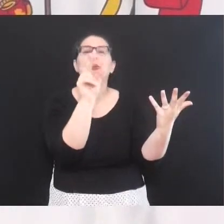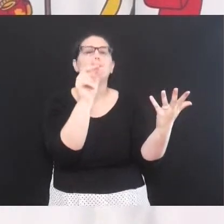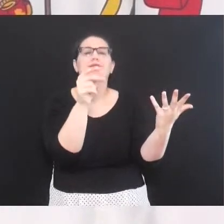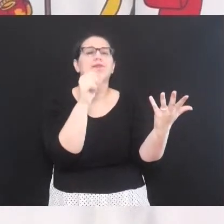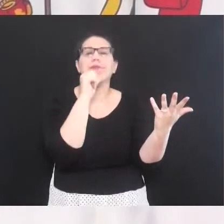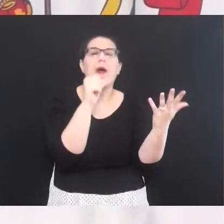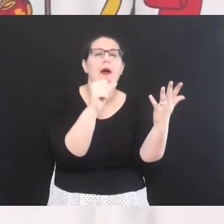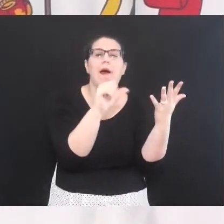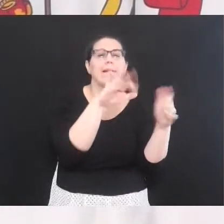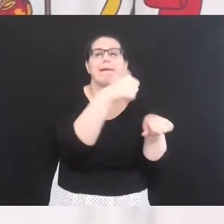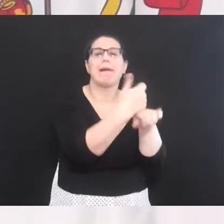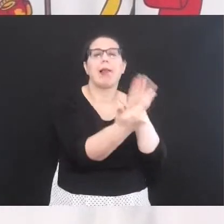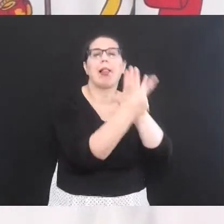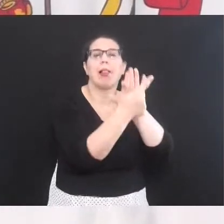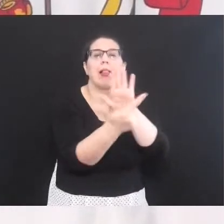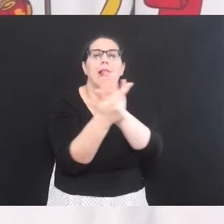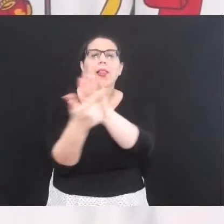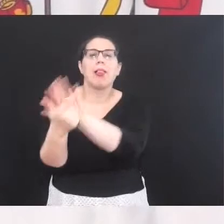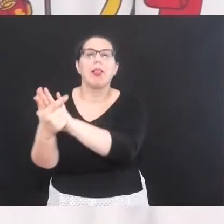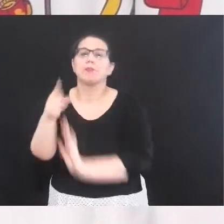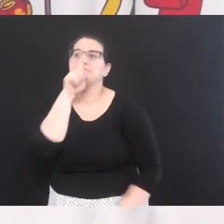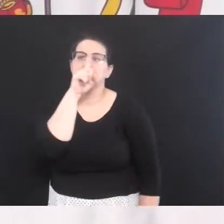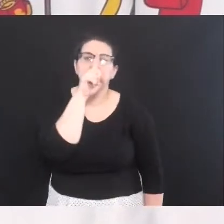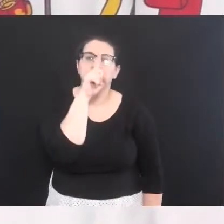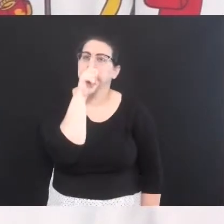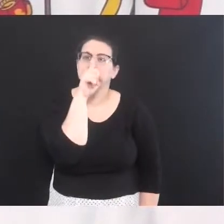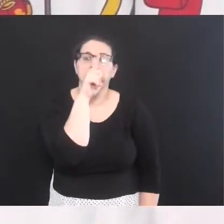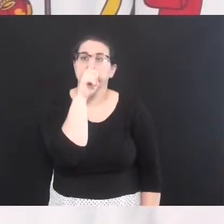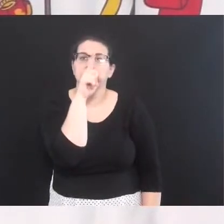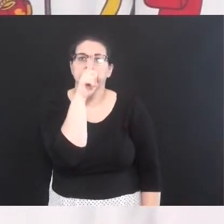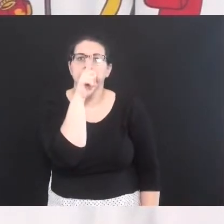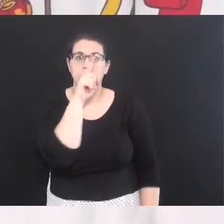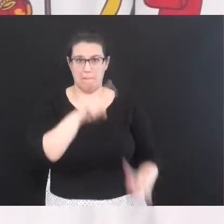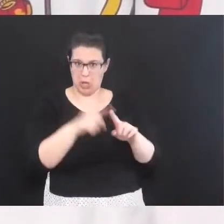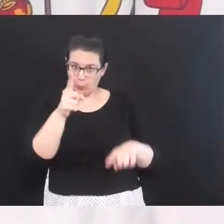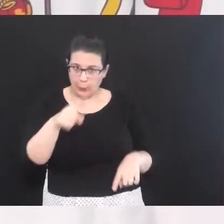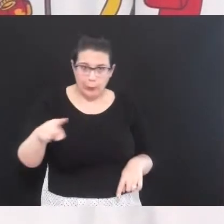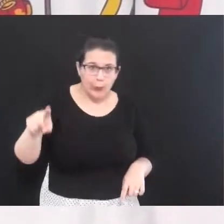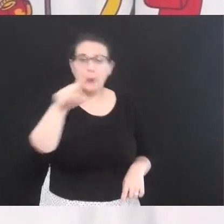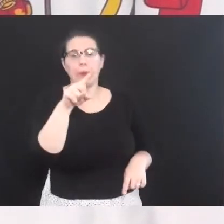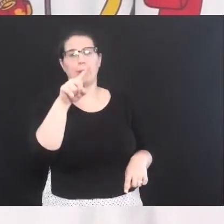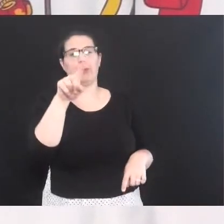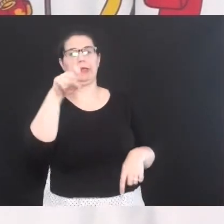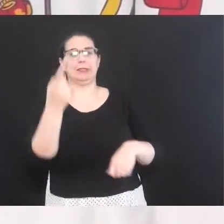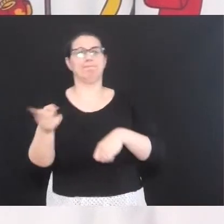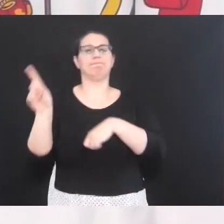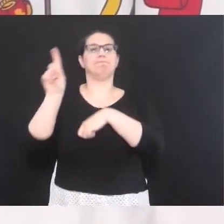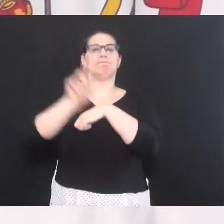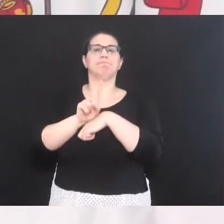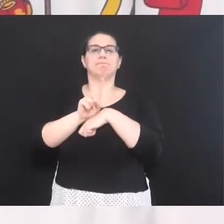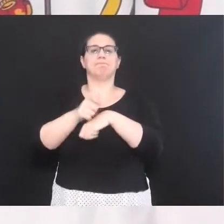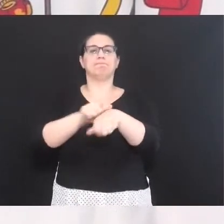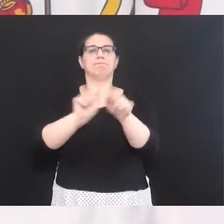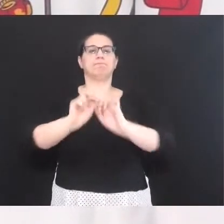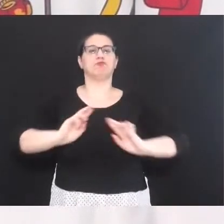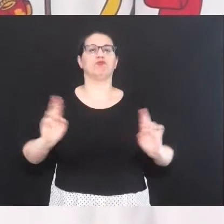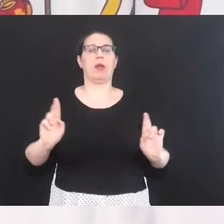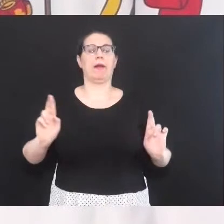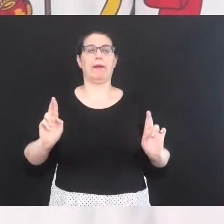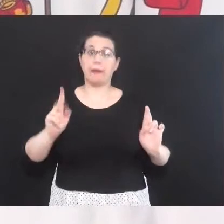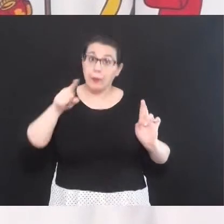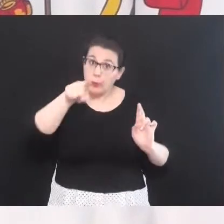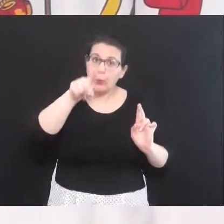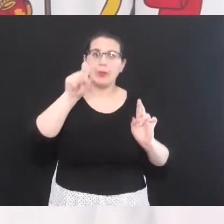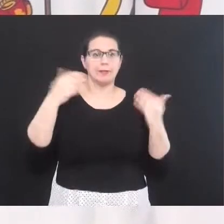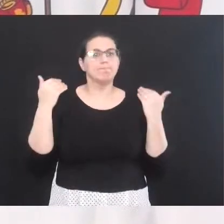not impose restrictions on our freedoms in any way. But I got to step up. I got to step up right now. I got to step